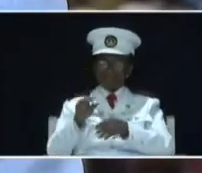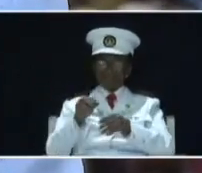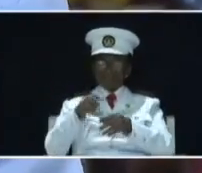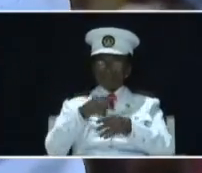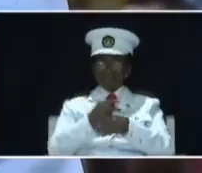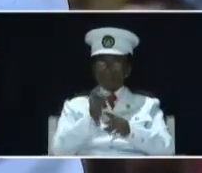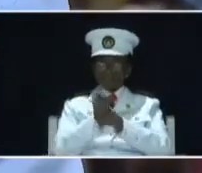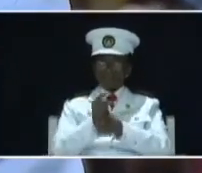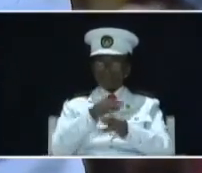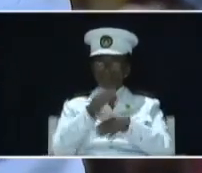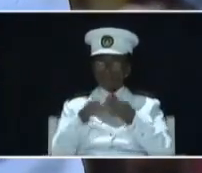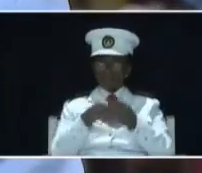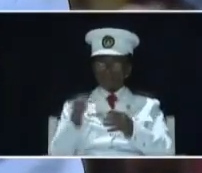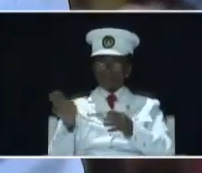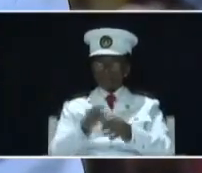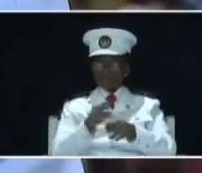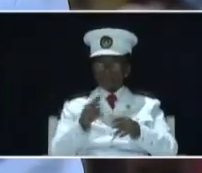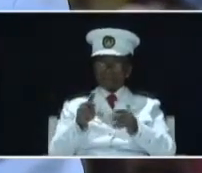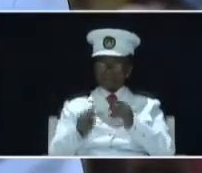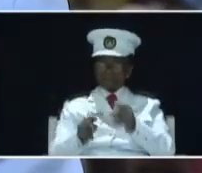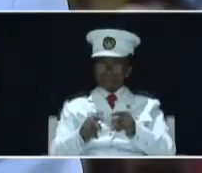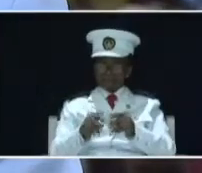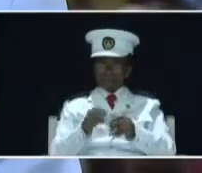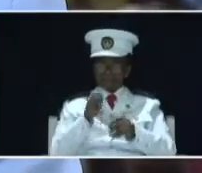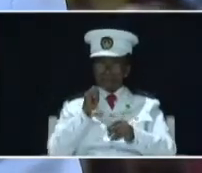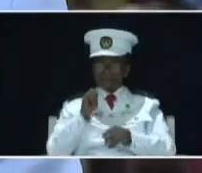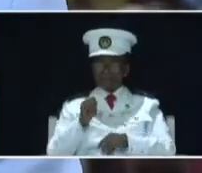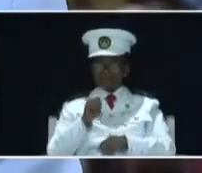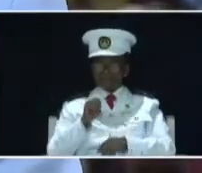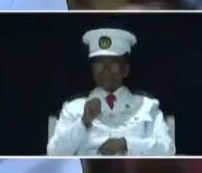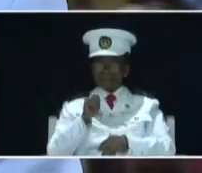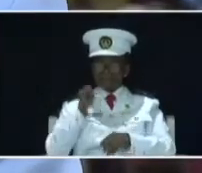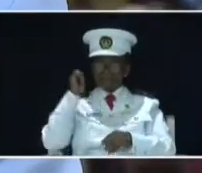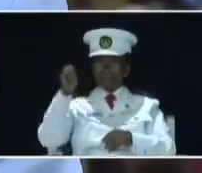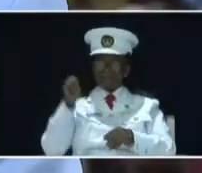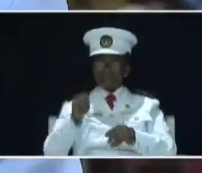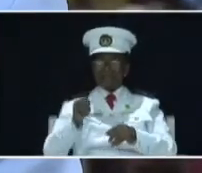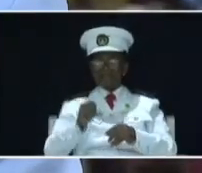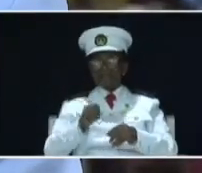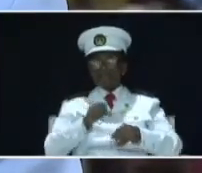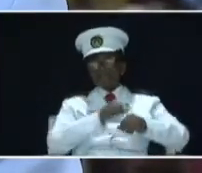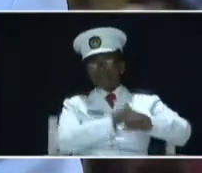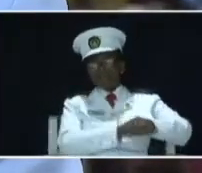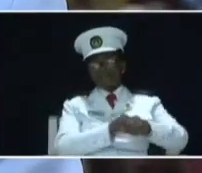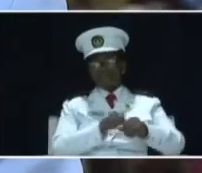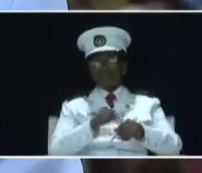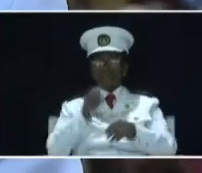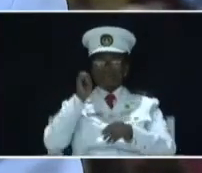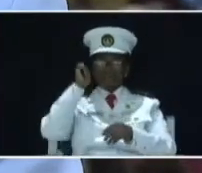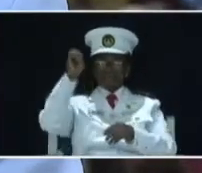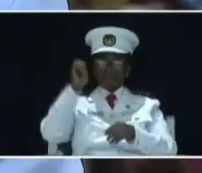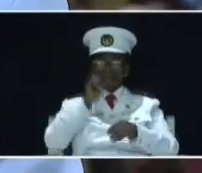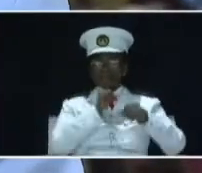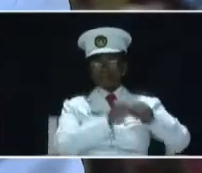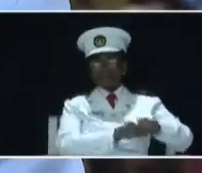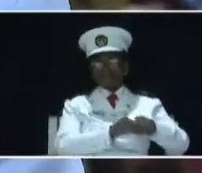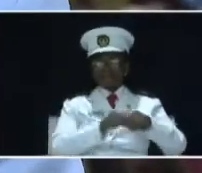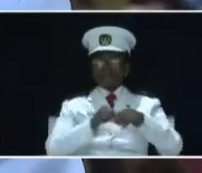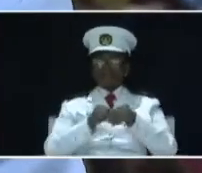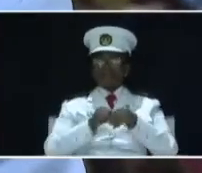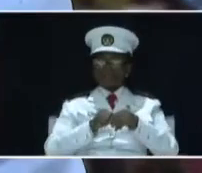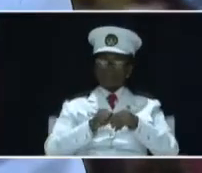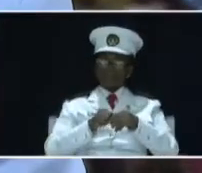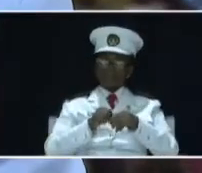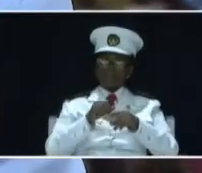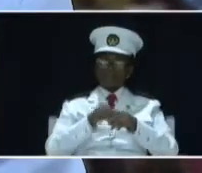He protects. That's the second P. He protects. In